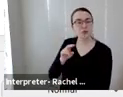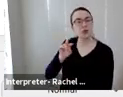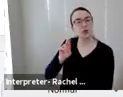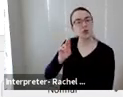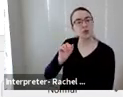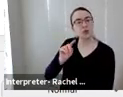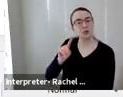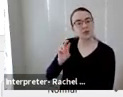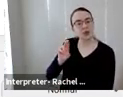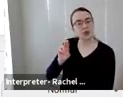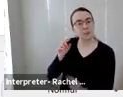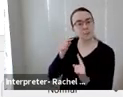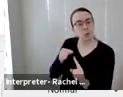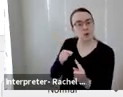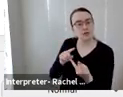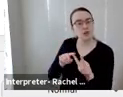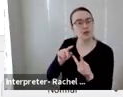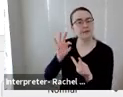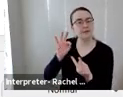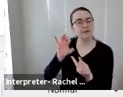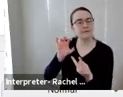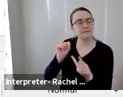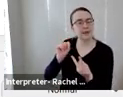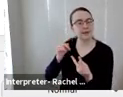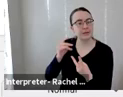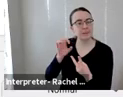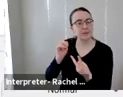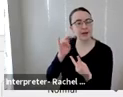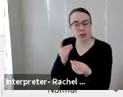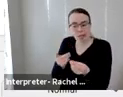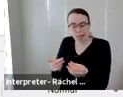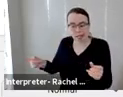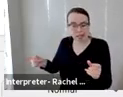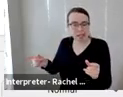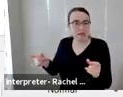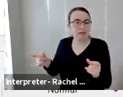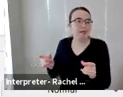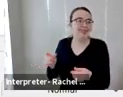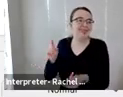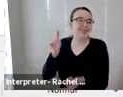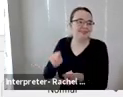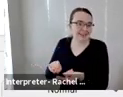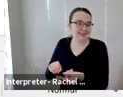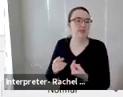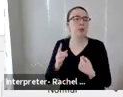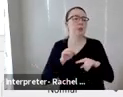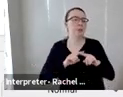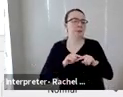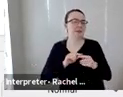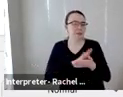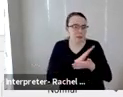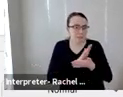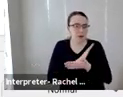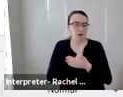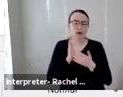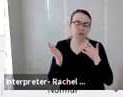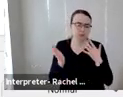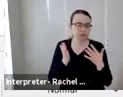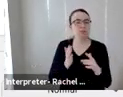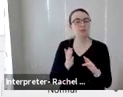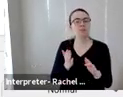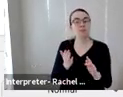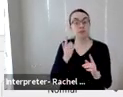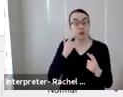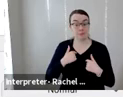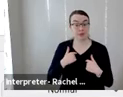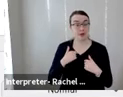felt pen is gonna bleed less. So there's a time and place for that. But I found that on